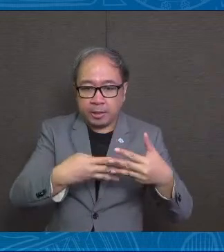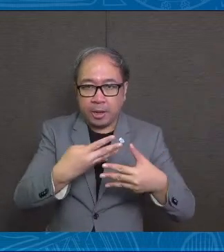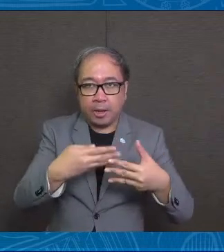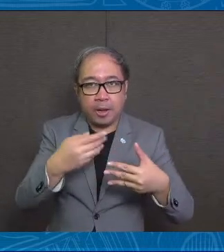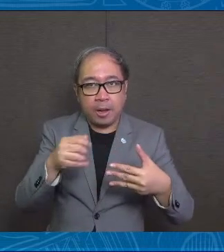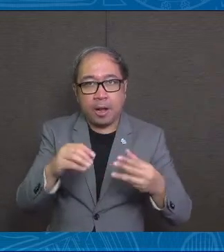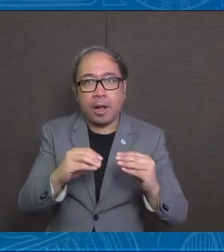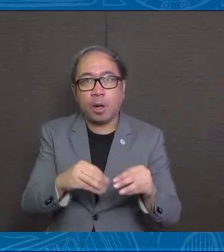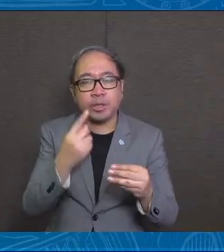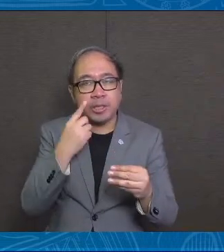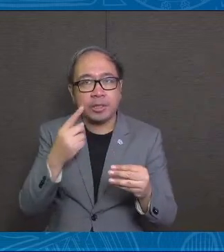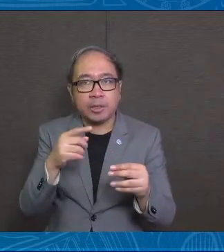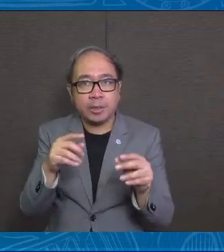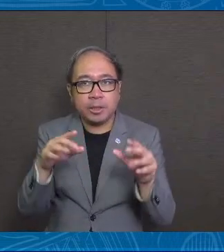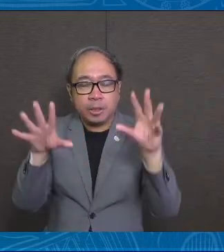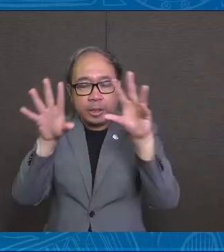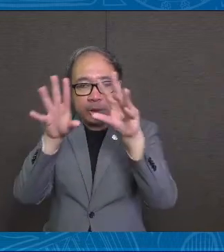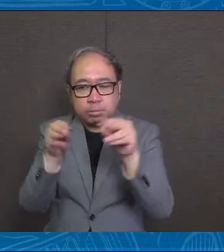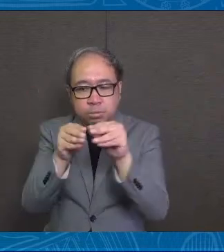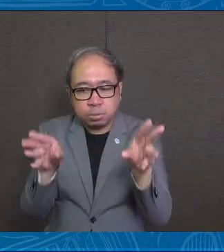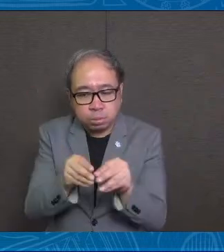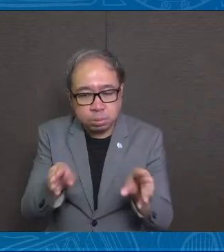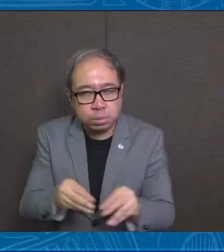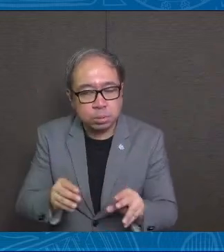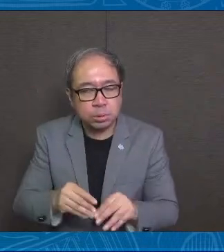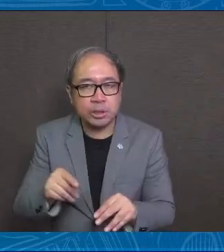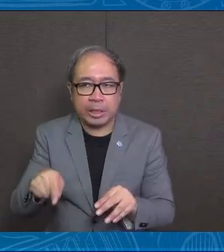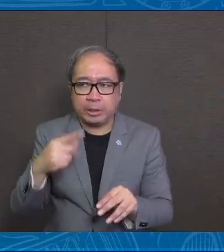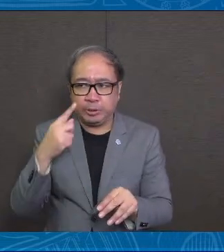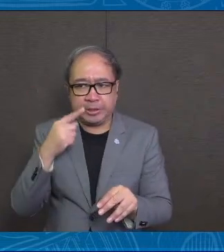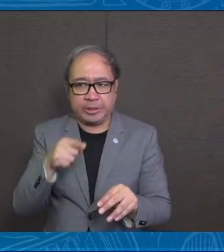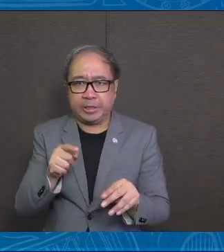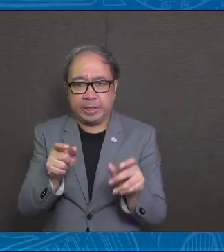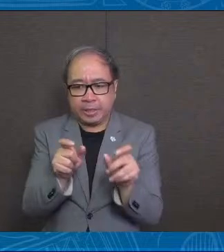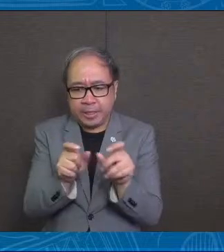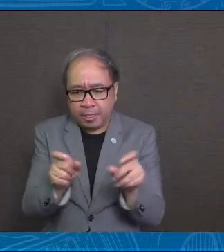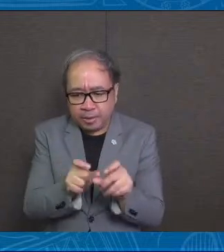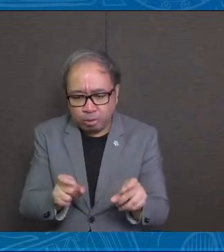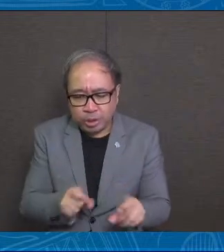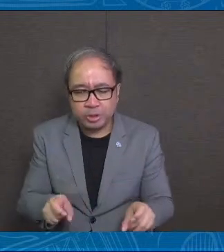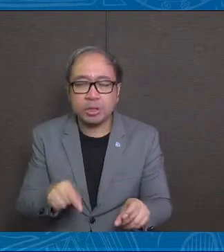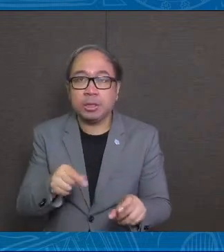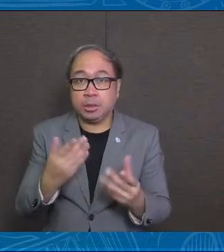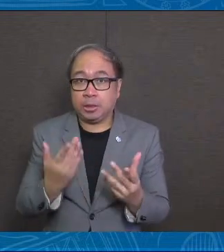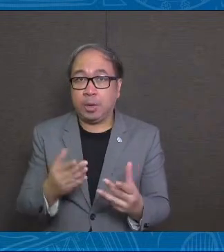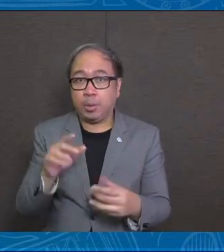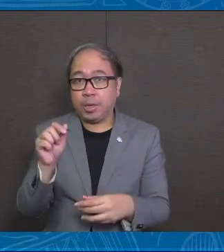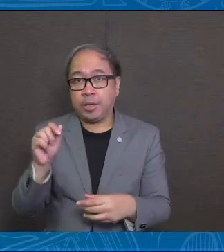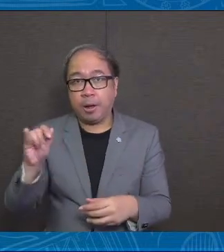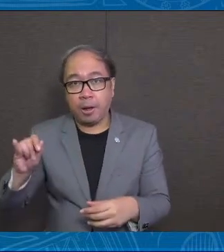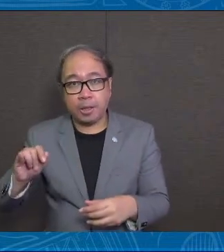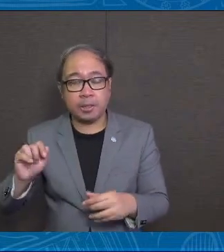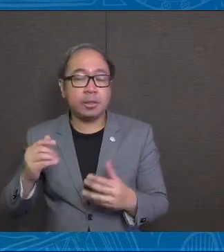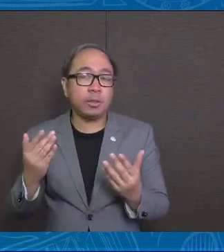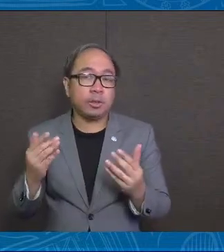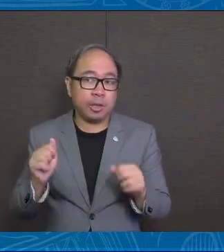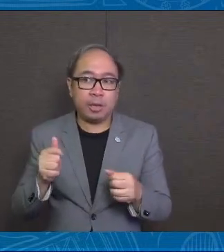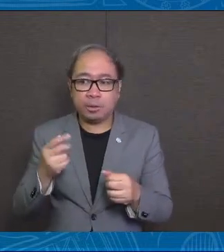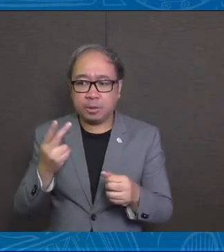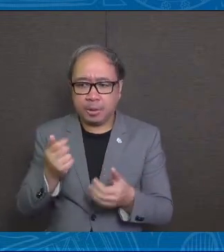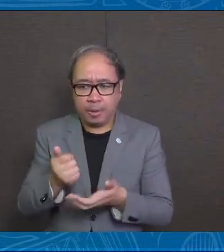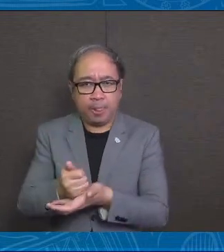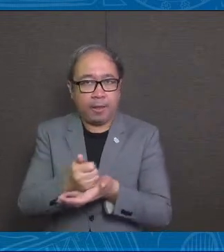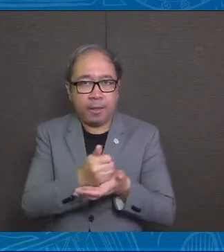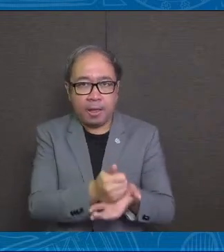We have these data lakes, right? Open platform, and we have AI now who can help us